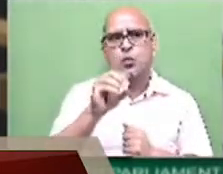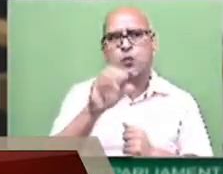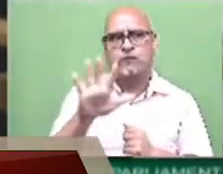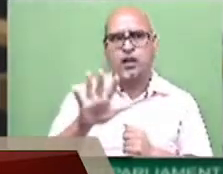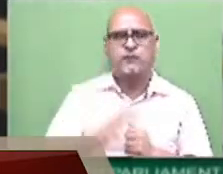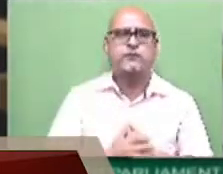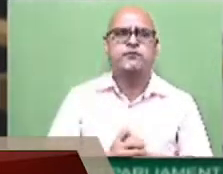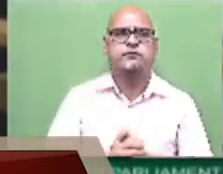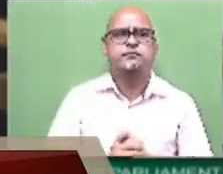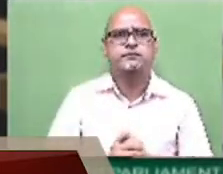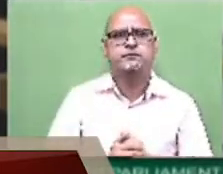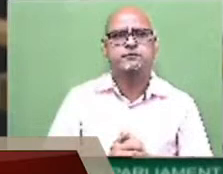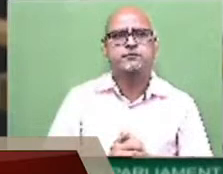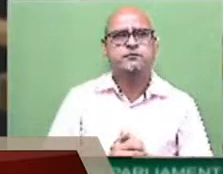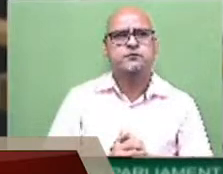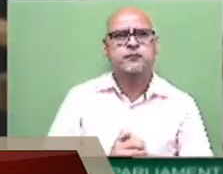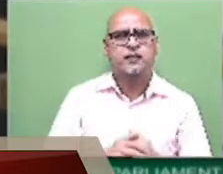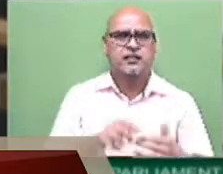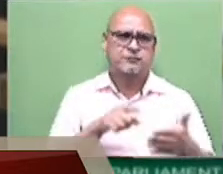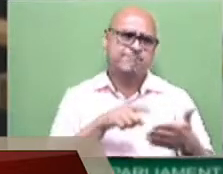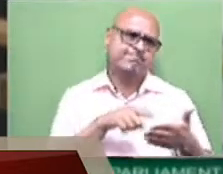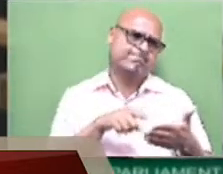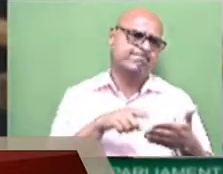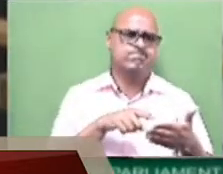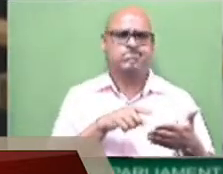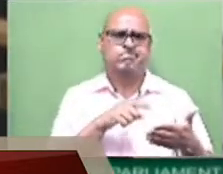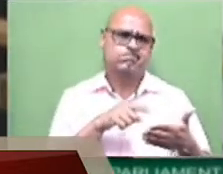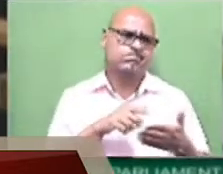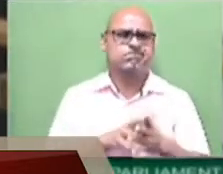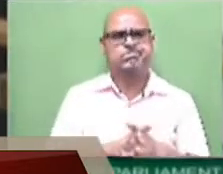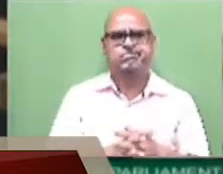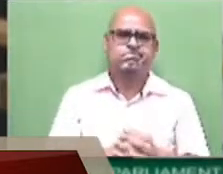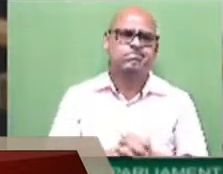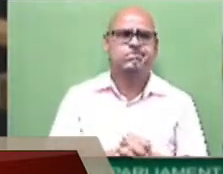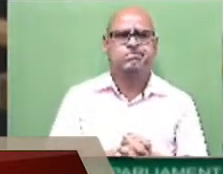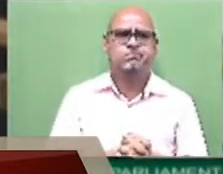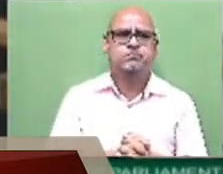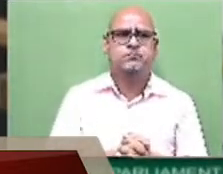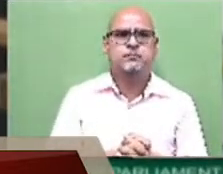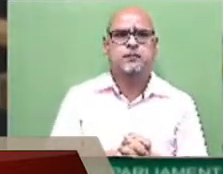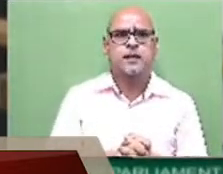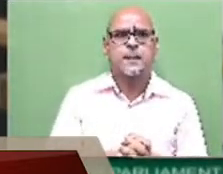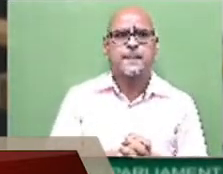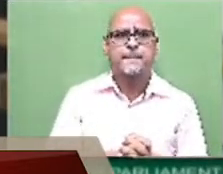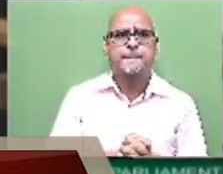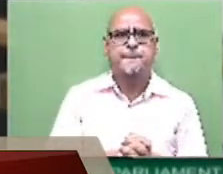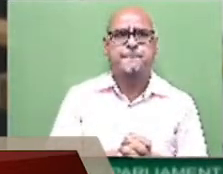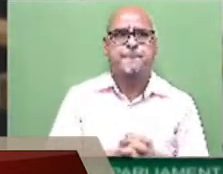very objectionable because what it does, it gives the Minister of Health